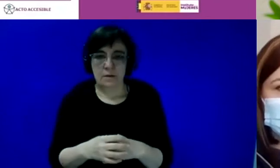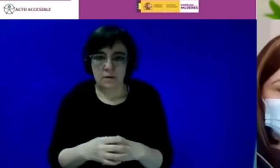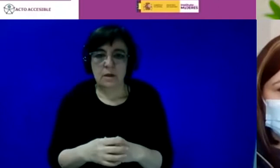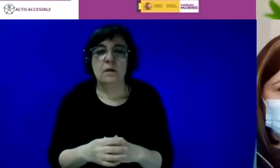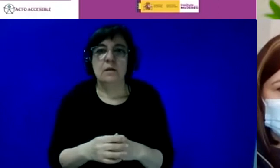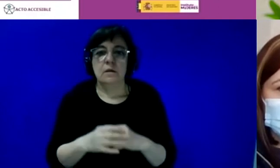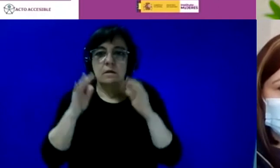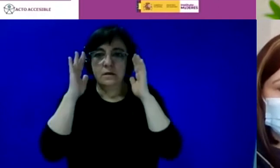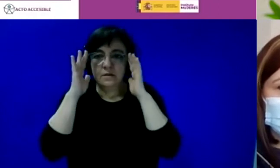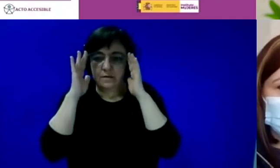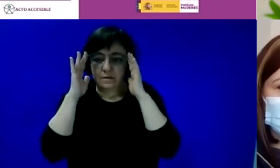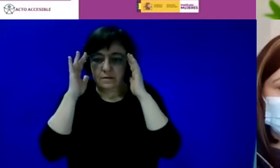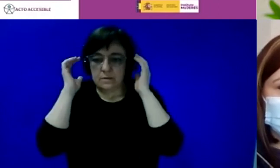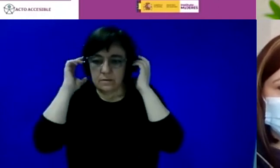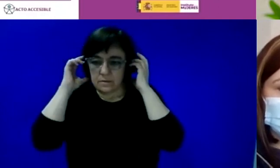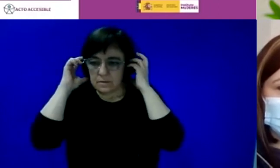great